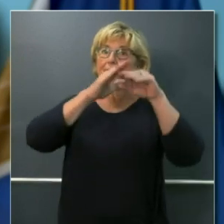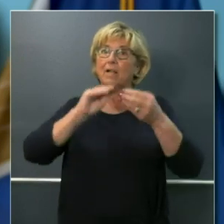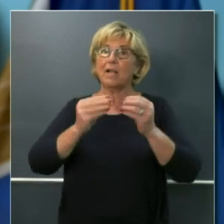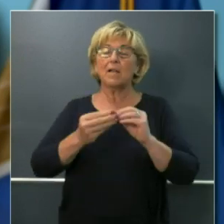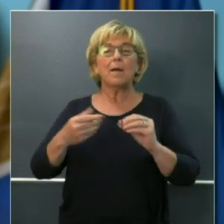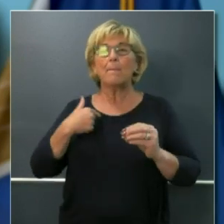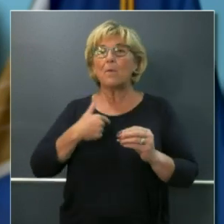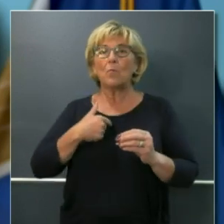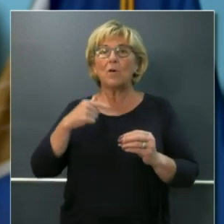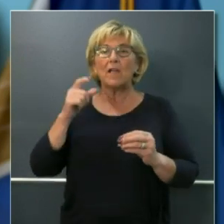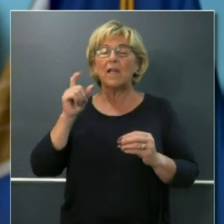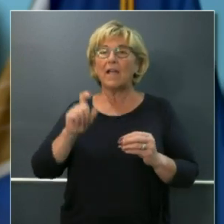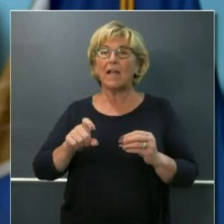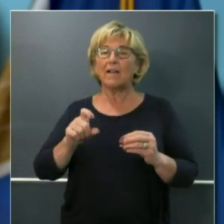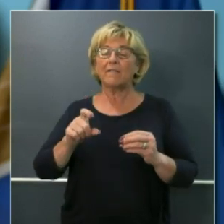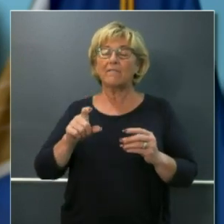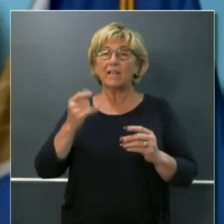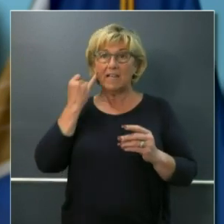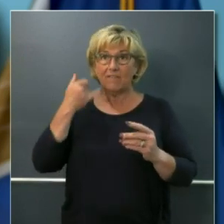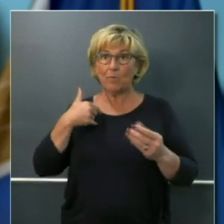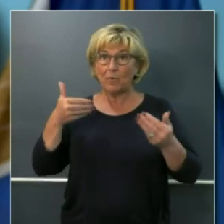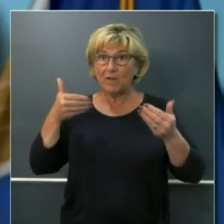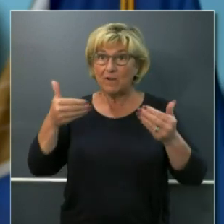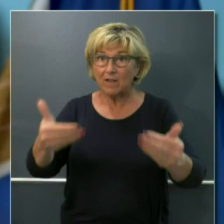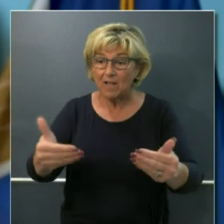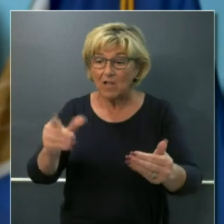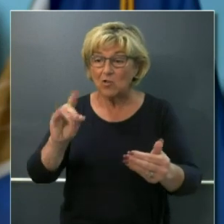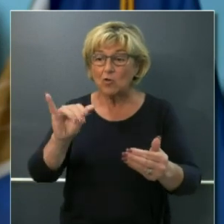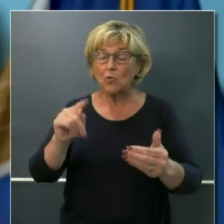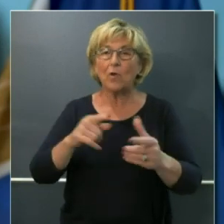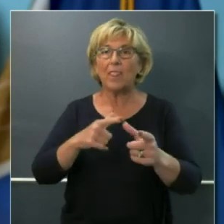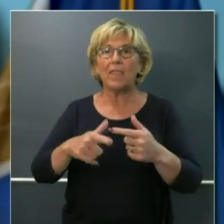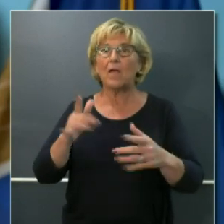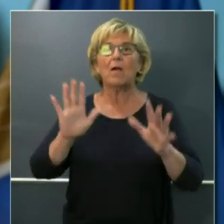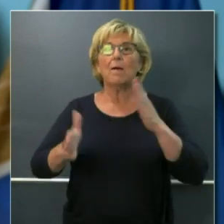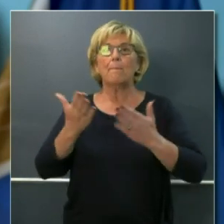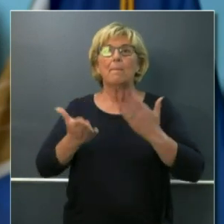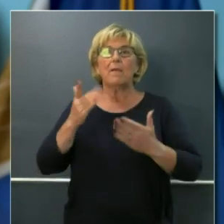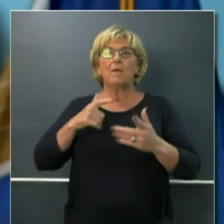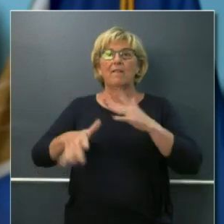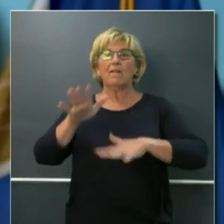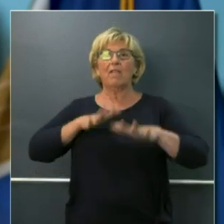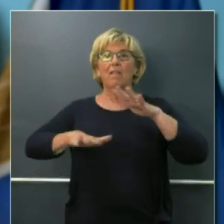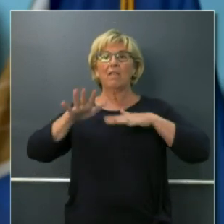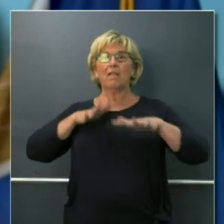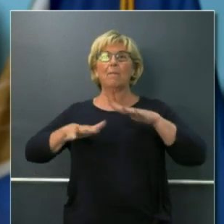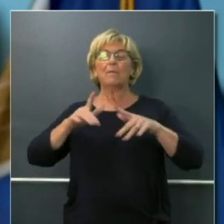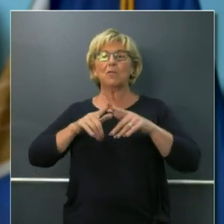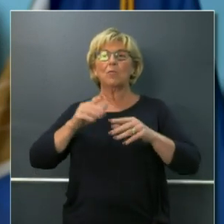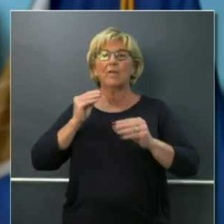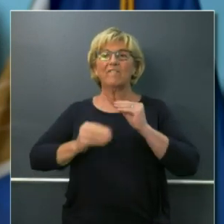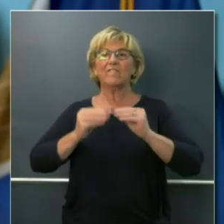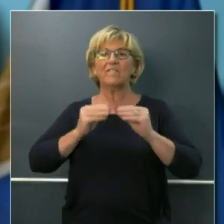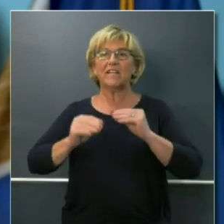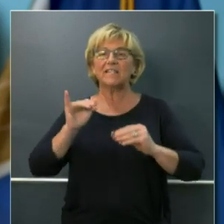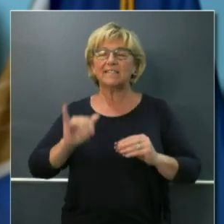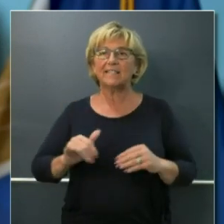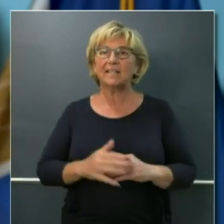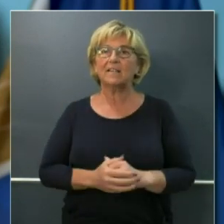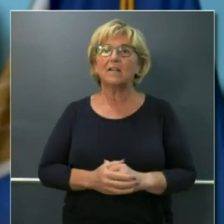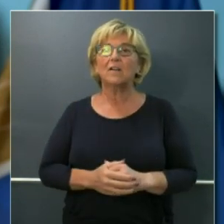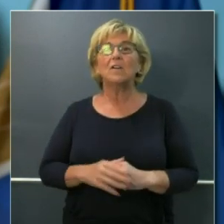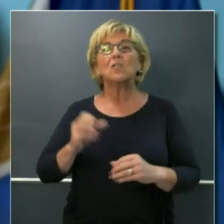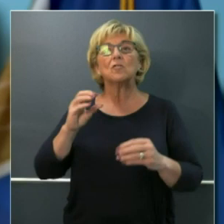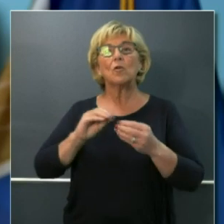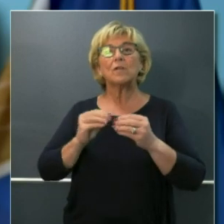to toggle back. We have to have the ability to adjust. We have to have the ability to fix it. And so that's a foundational indicator, number